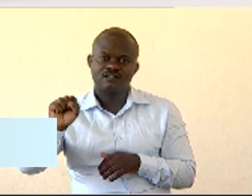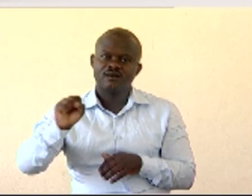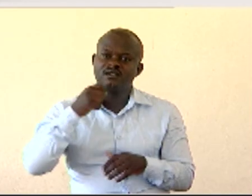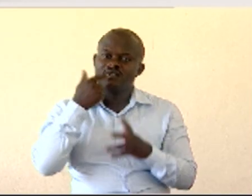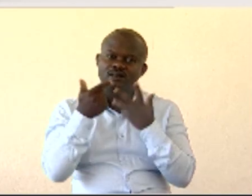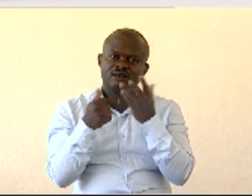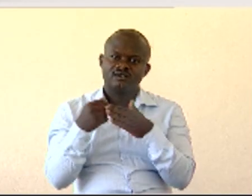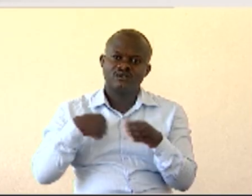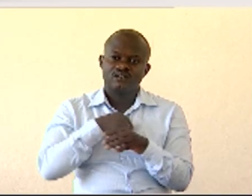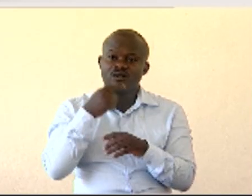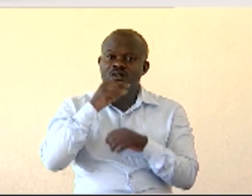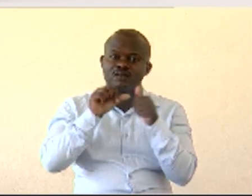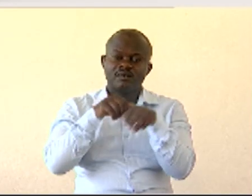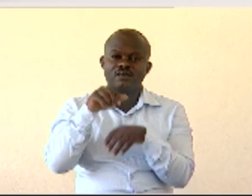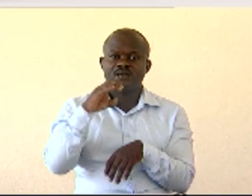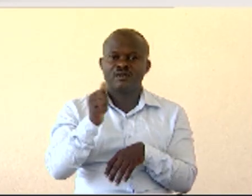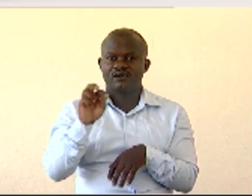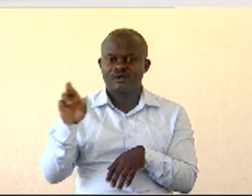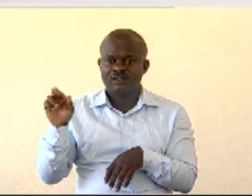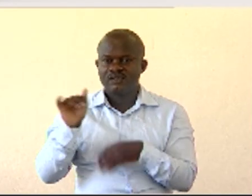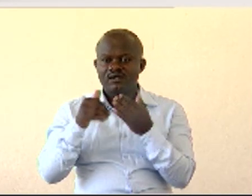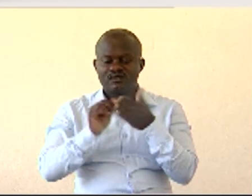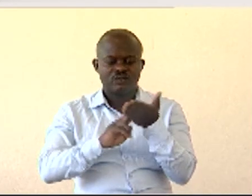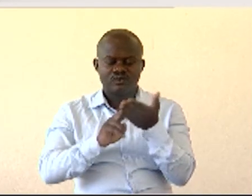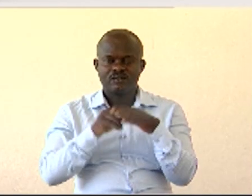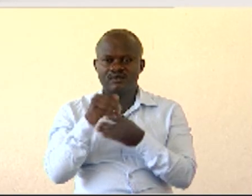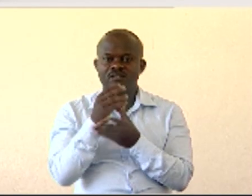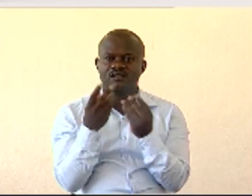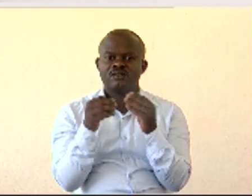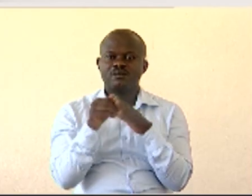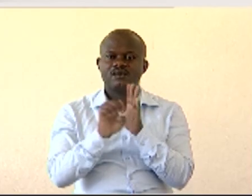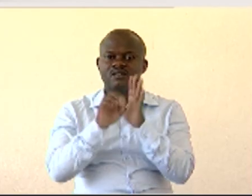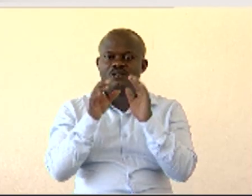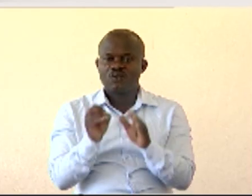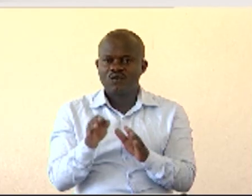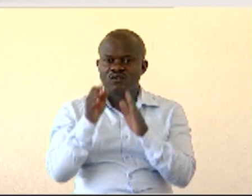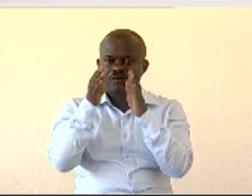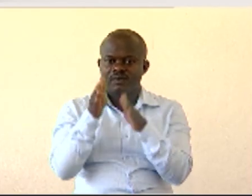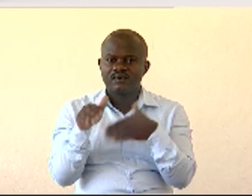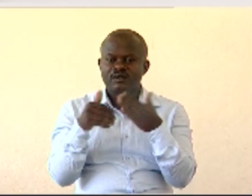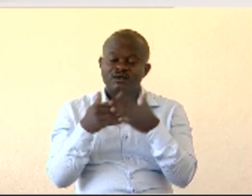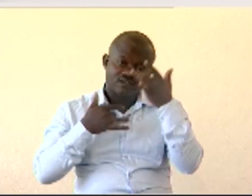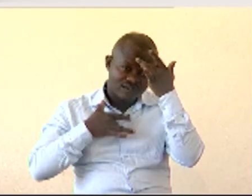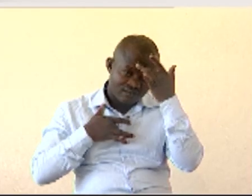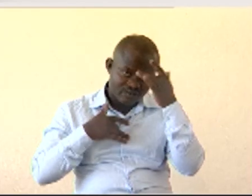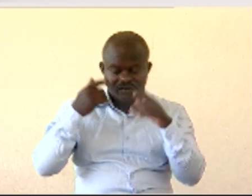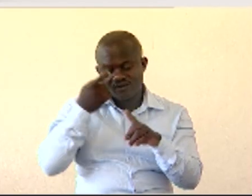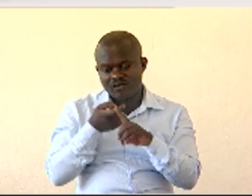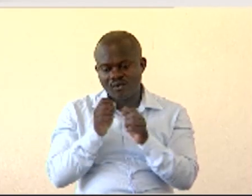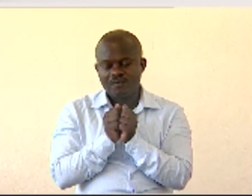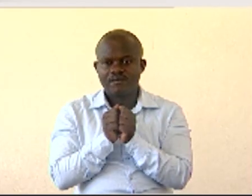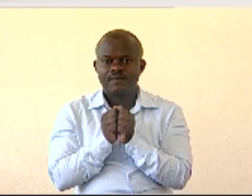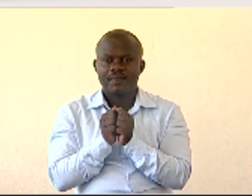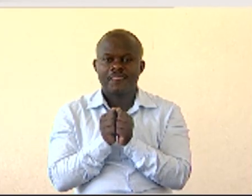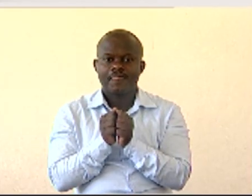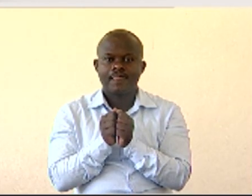These days, when we talk about carriers, let me just use a simple example of a person who is suffering from